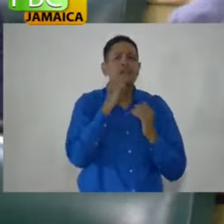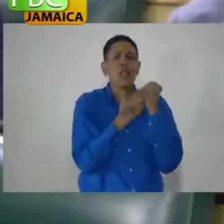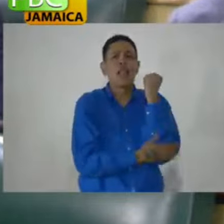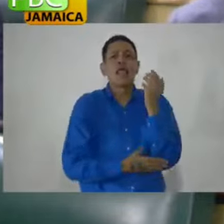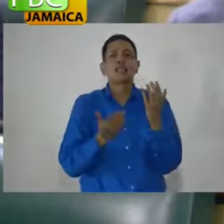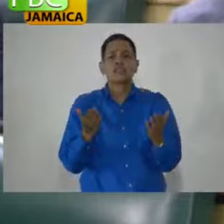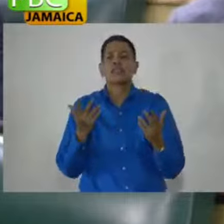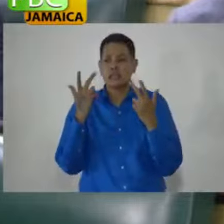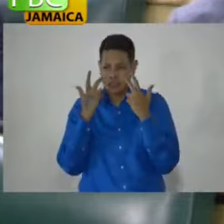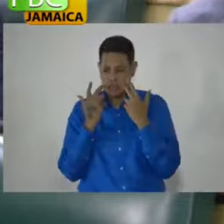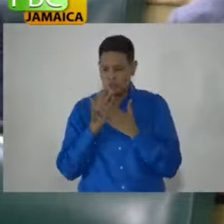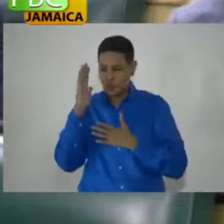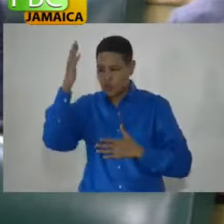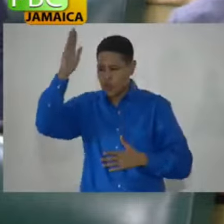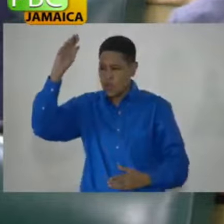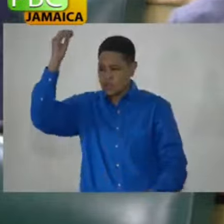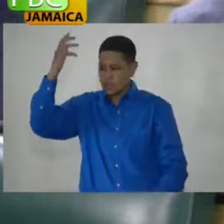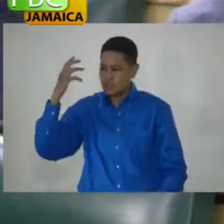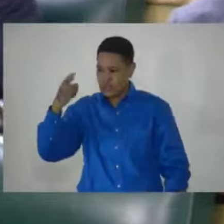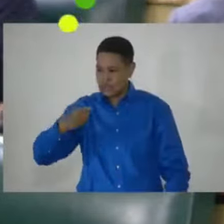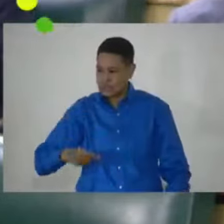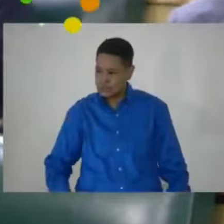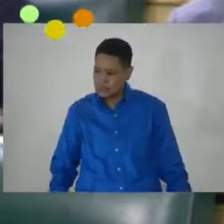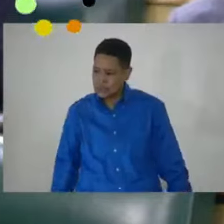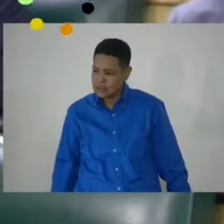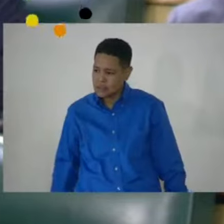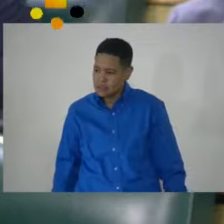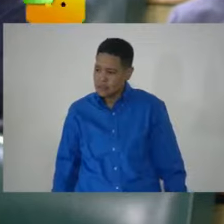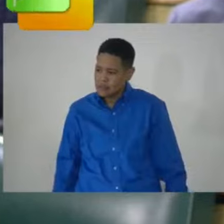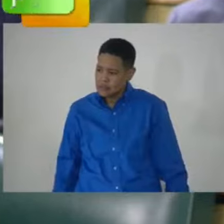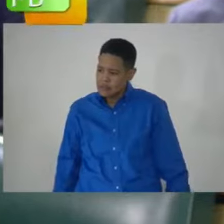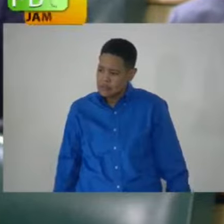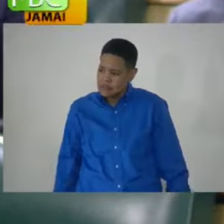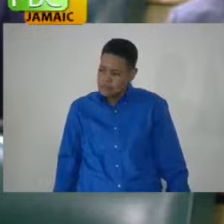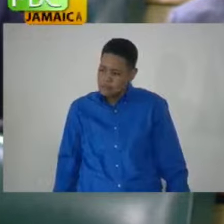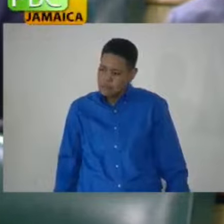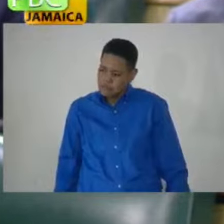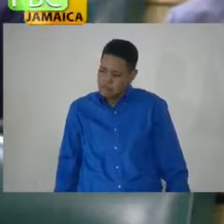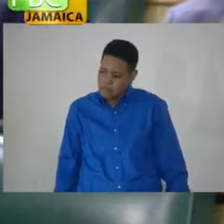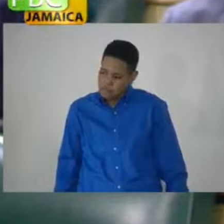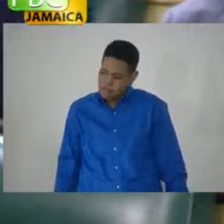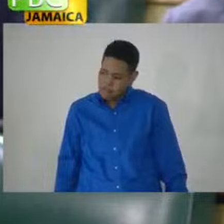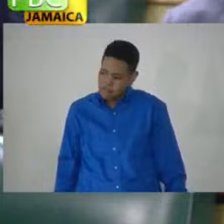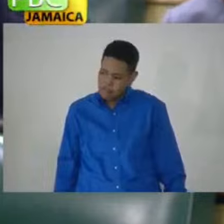nation by God's grace. So, Madam